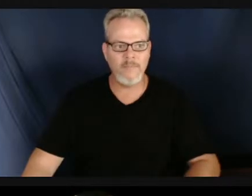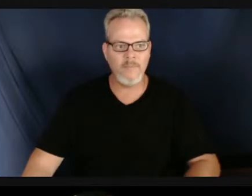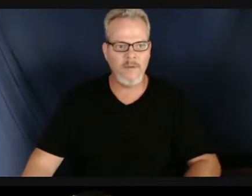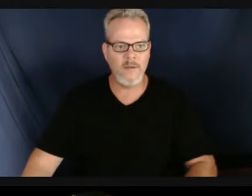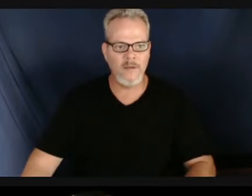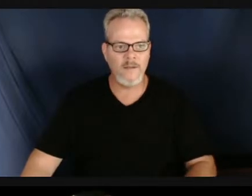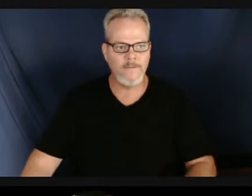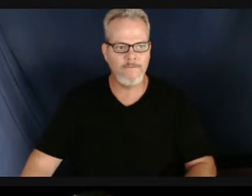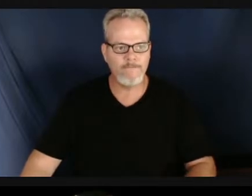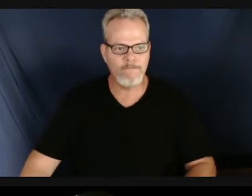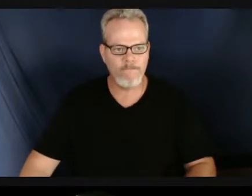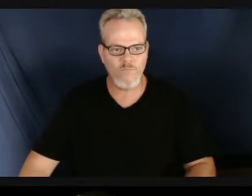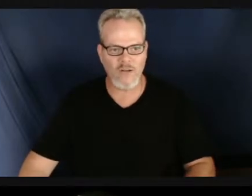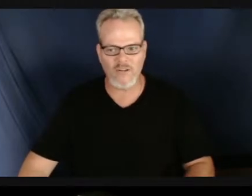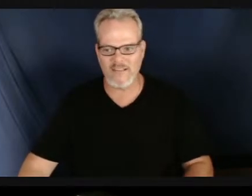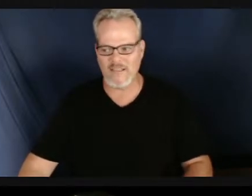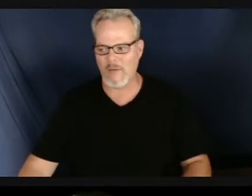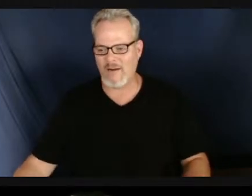All right.